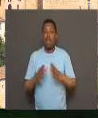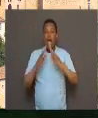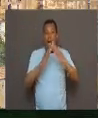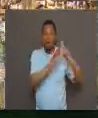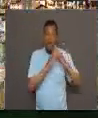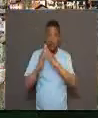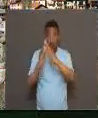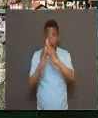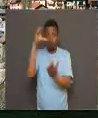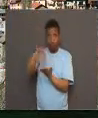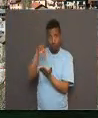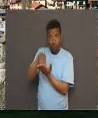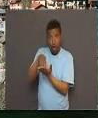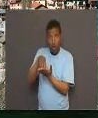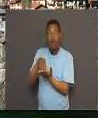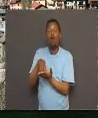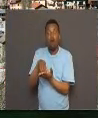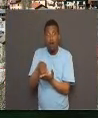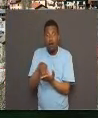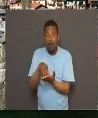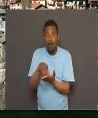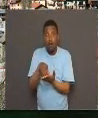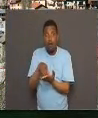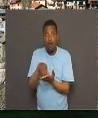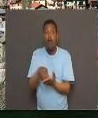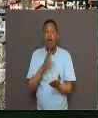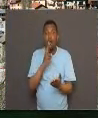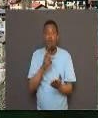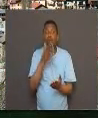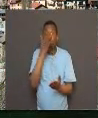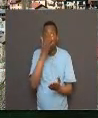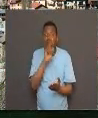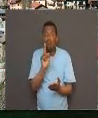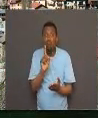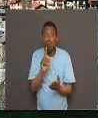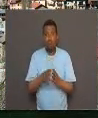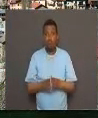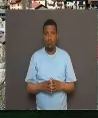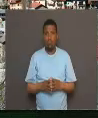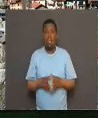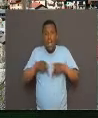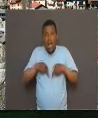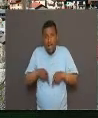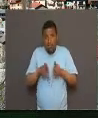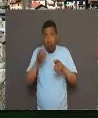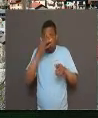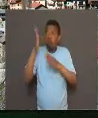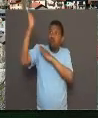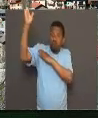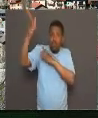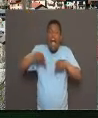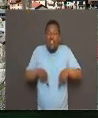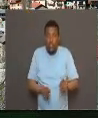The inhabitants of rural settlements are often engaged in